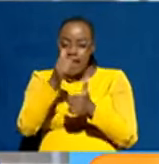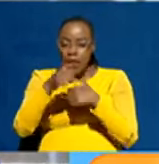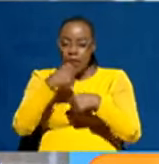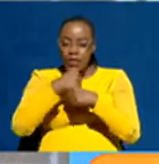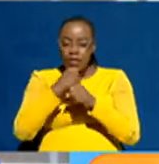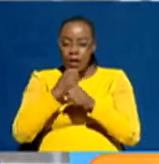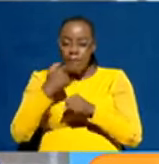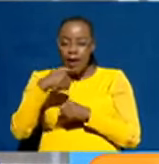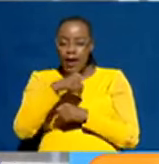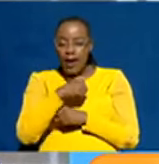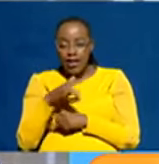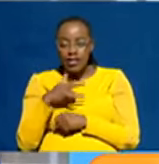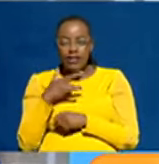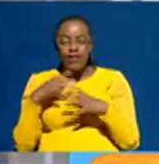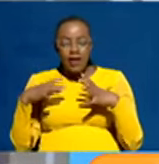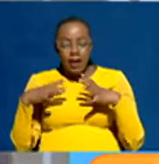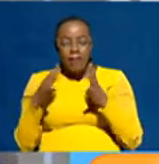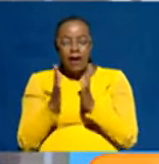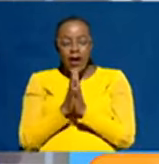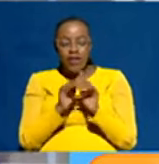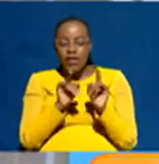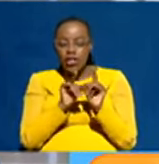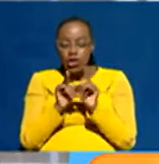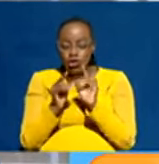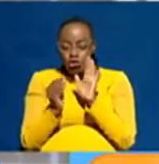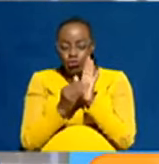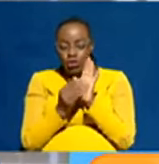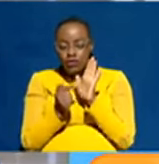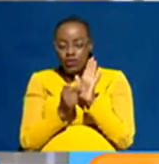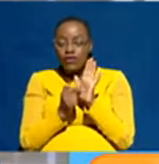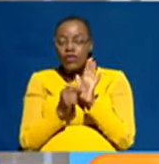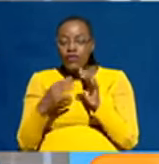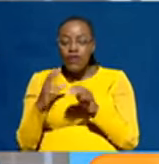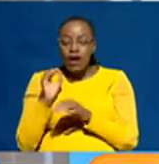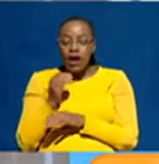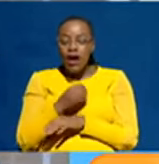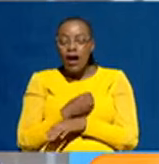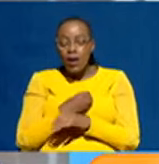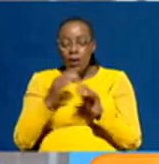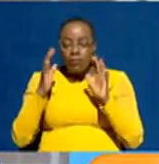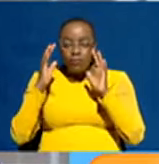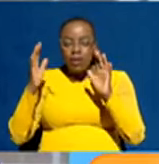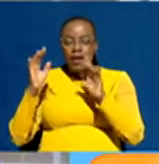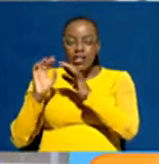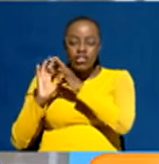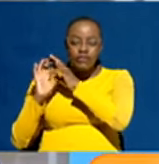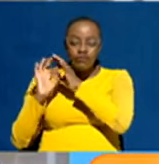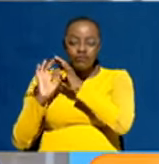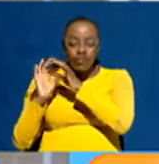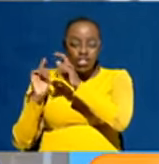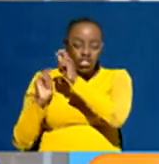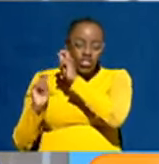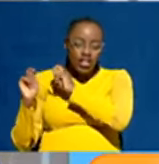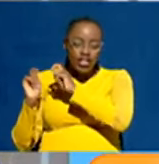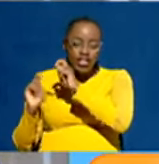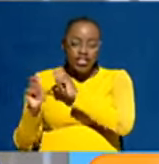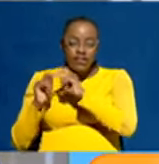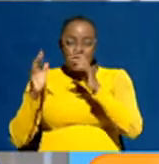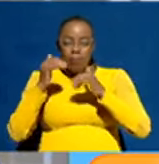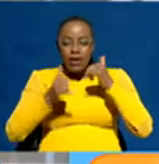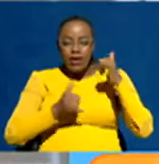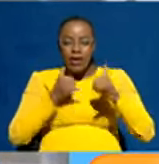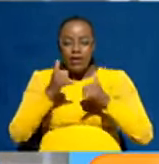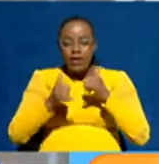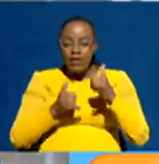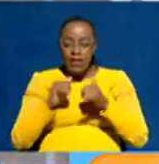us with pride and underscores our rich heritage. It is with great pleasure, as